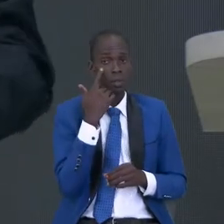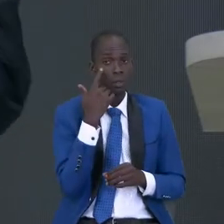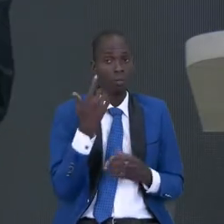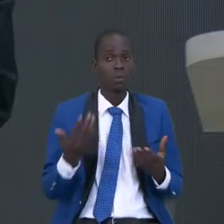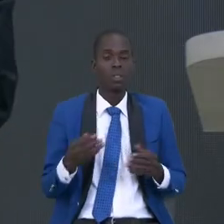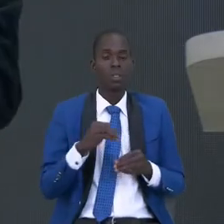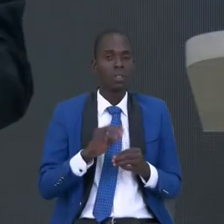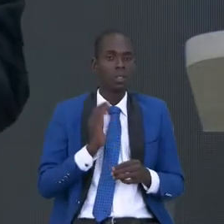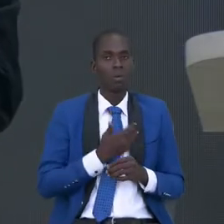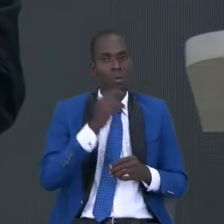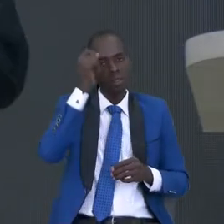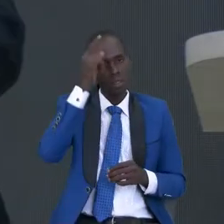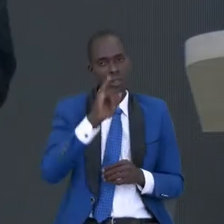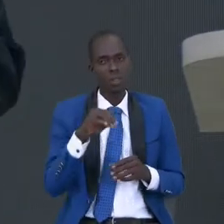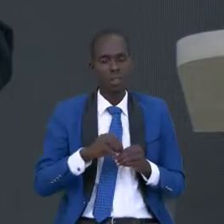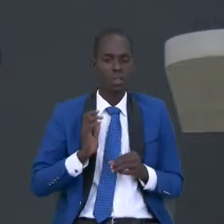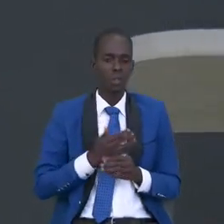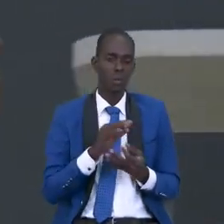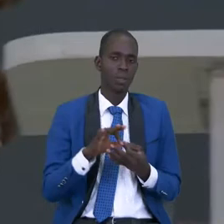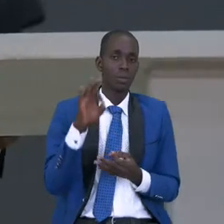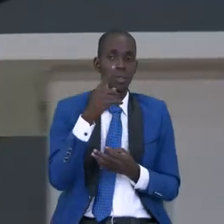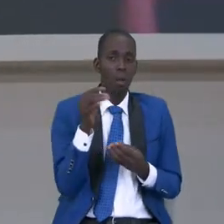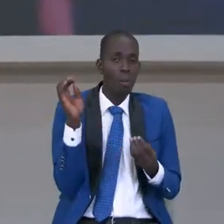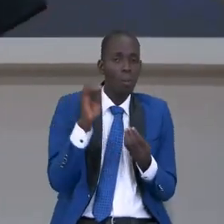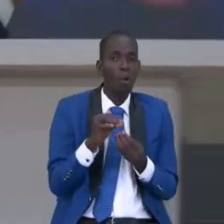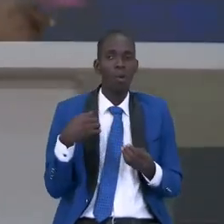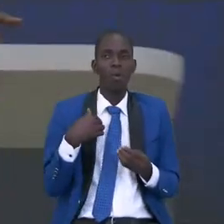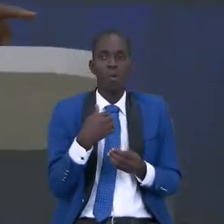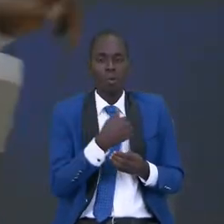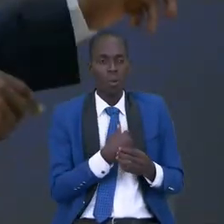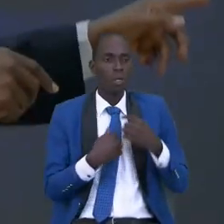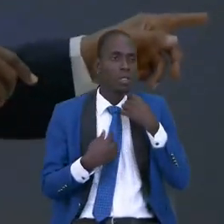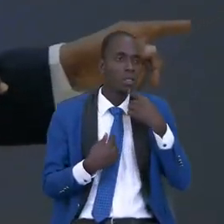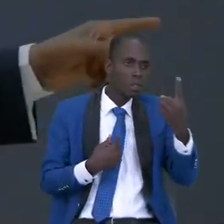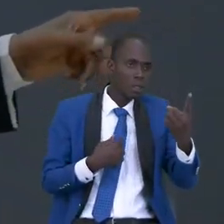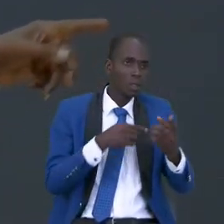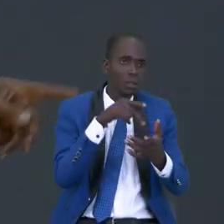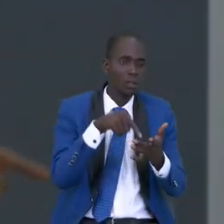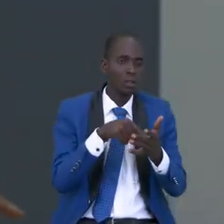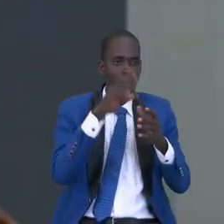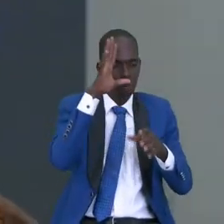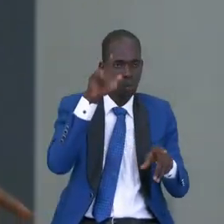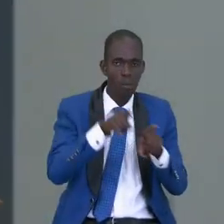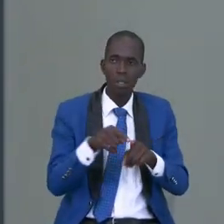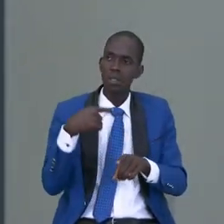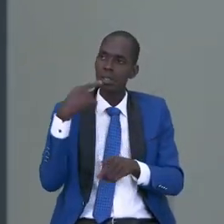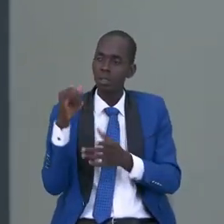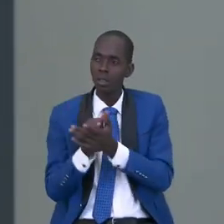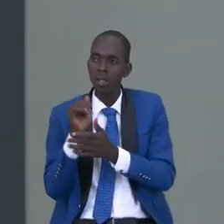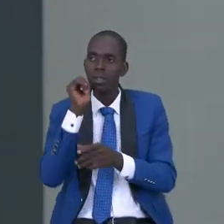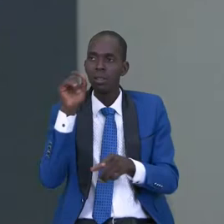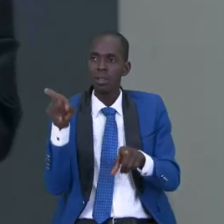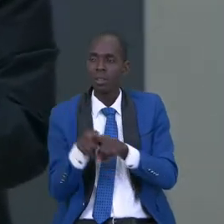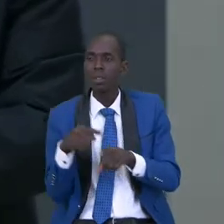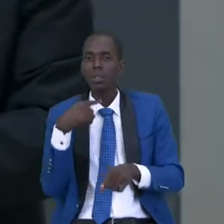our understanding, in our spirit. The more we will tell this brother, tell that sister, tell that family, tell